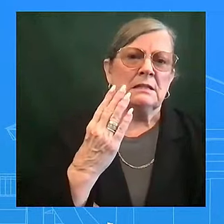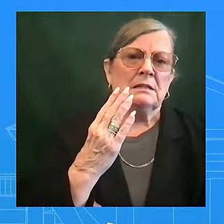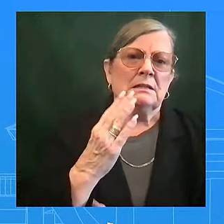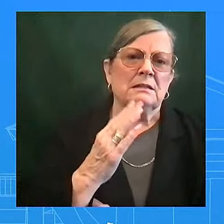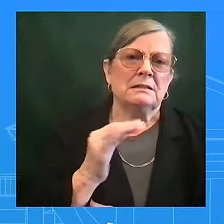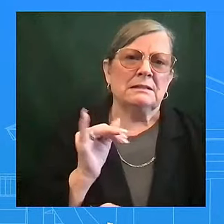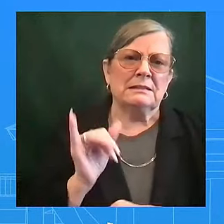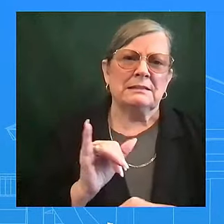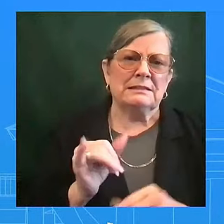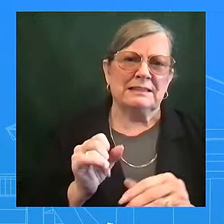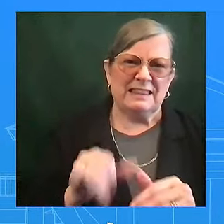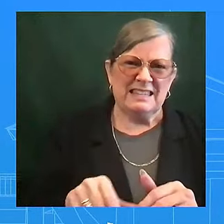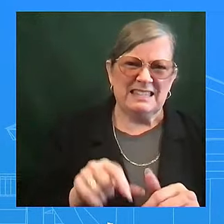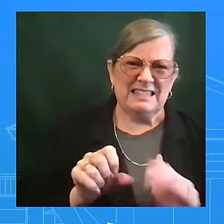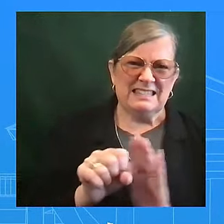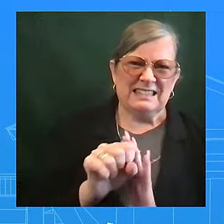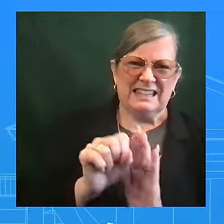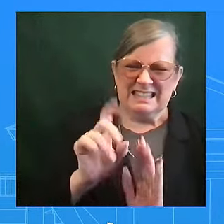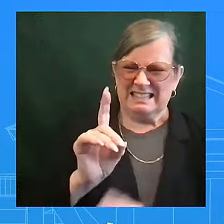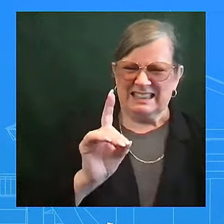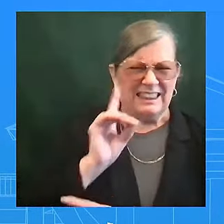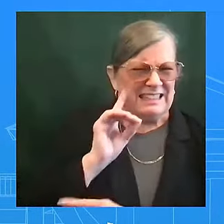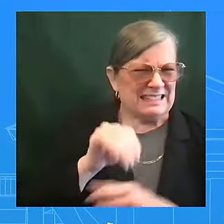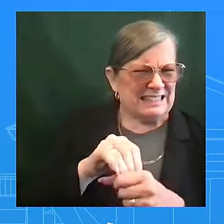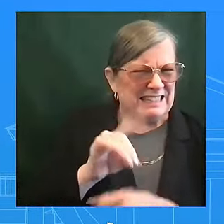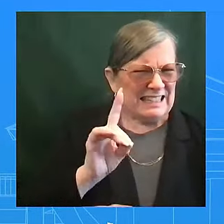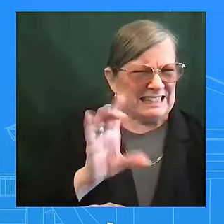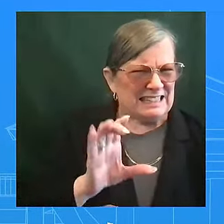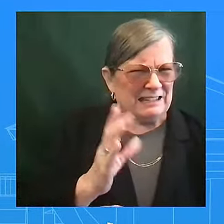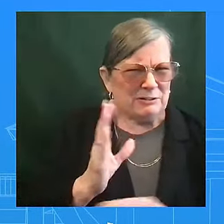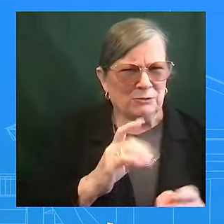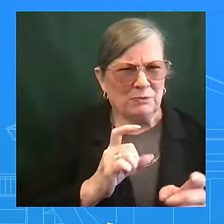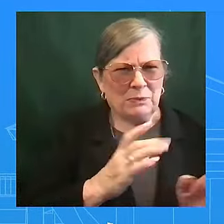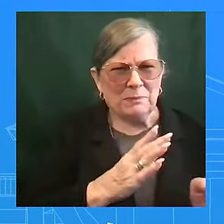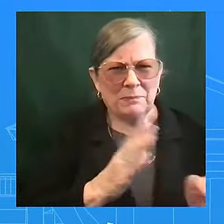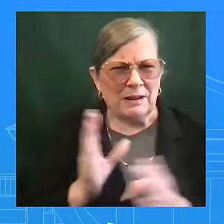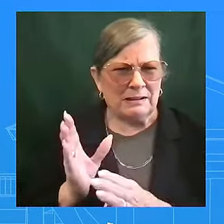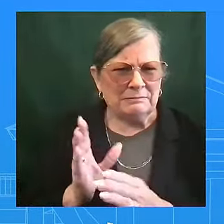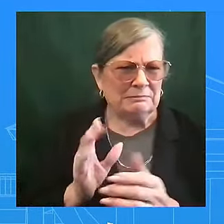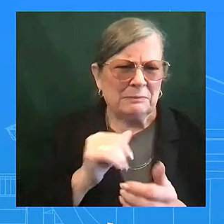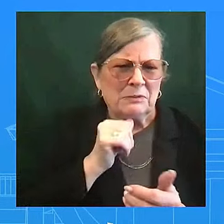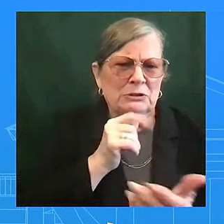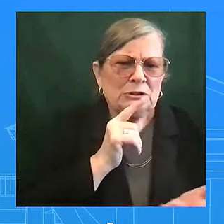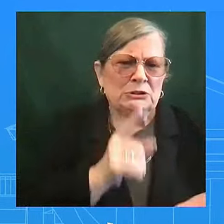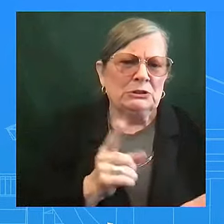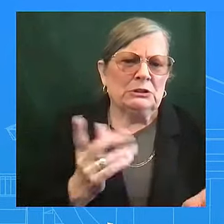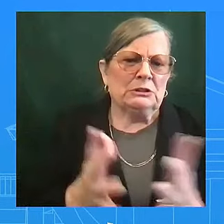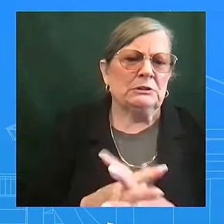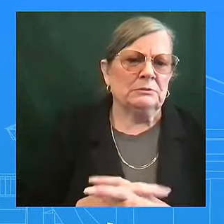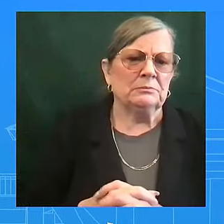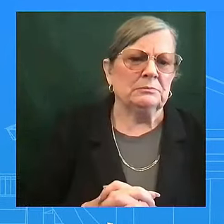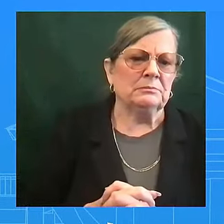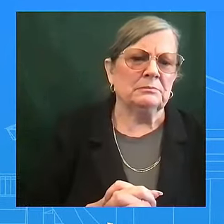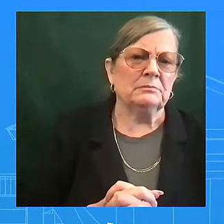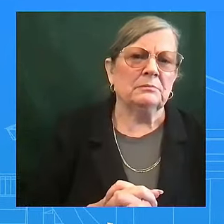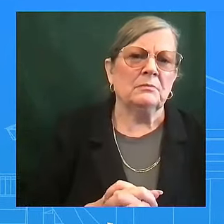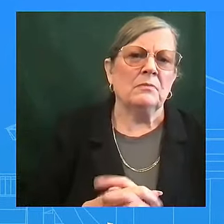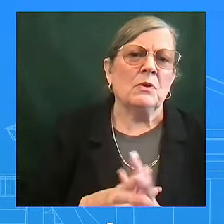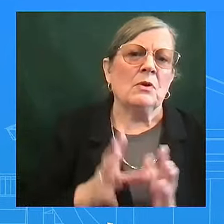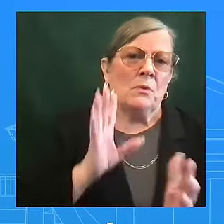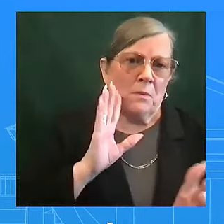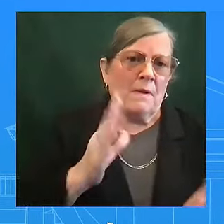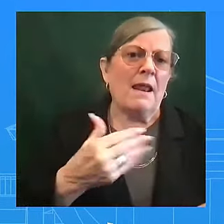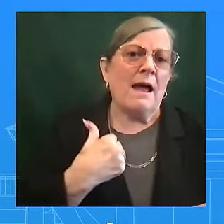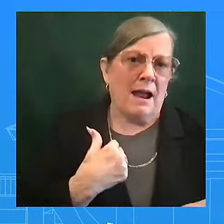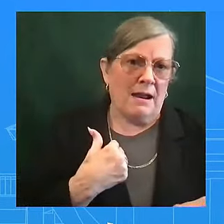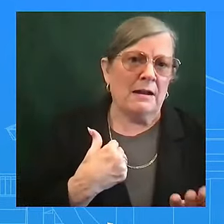that he will be giving? Yeah, so not going to get ahead of his remarks. The president's looking very much forward to holding that brunch here,